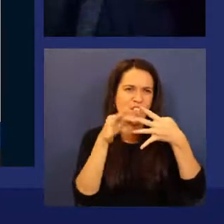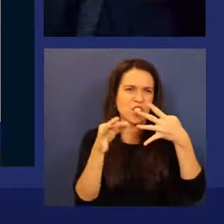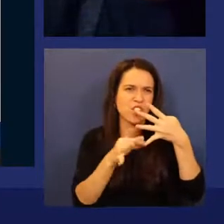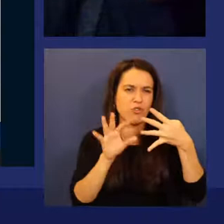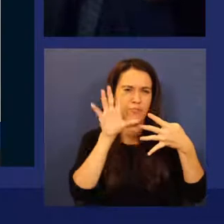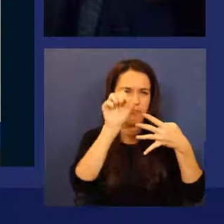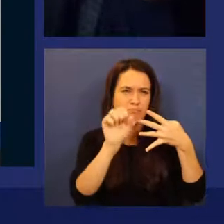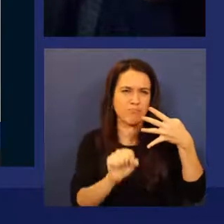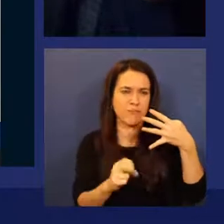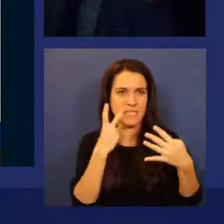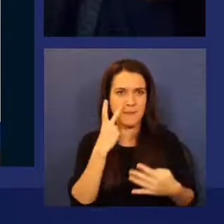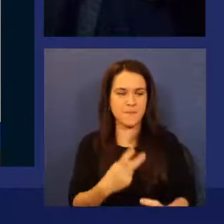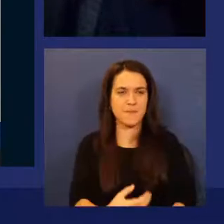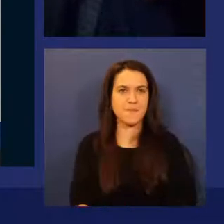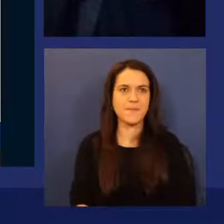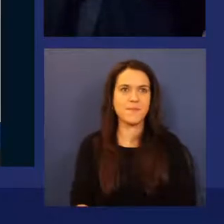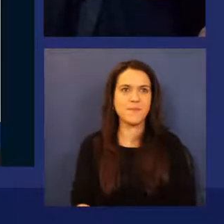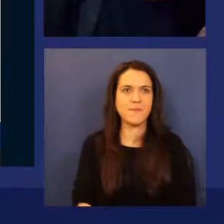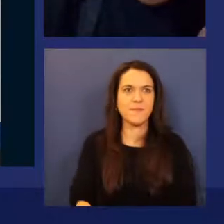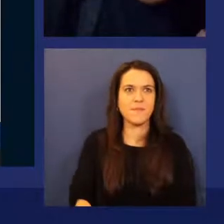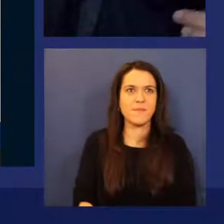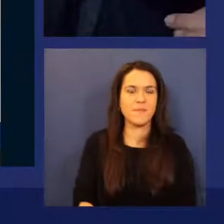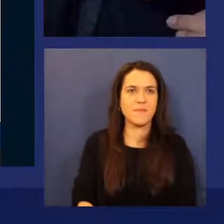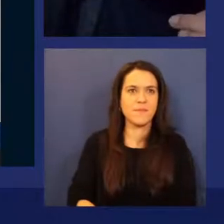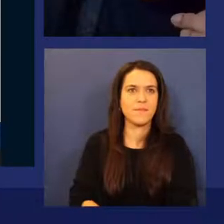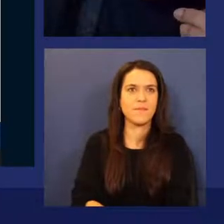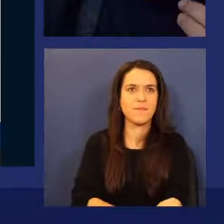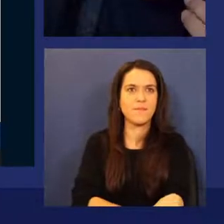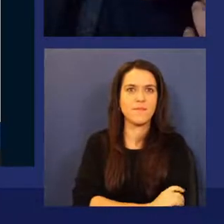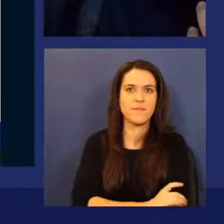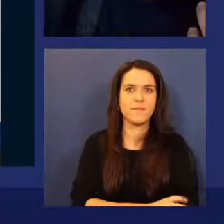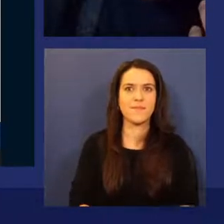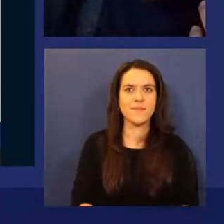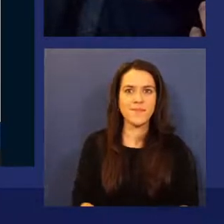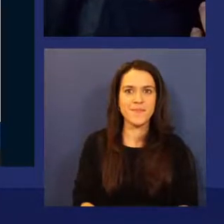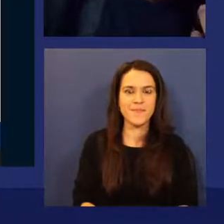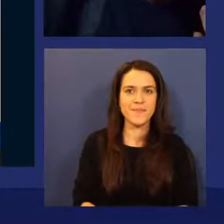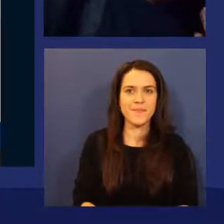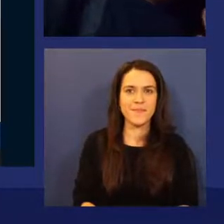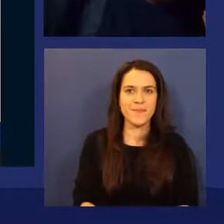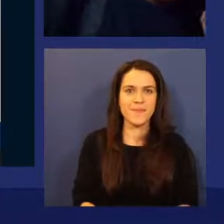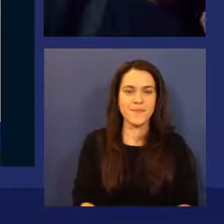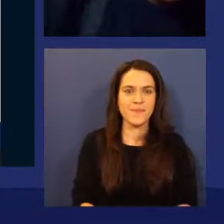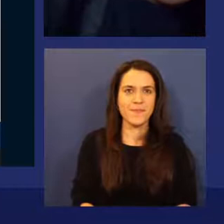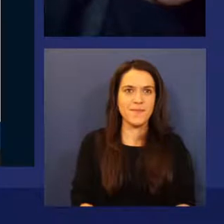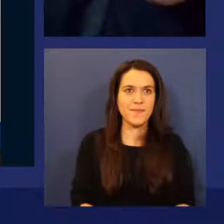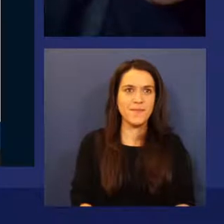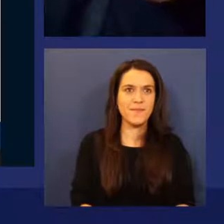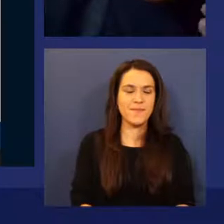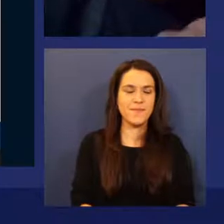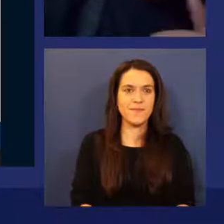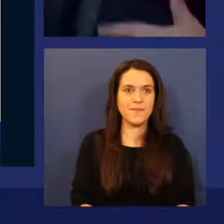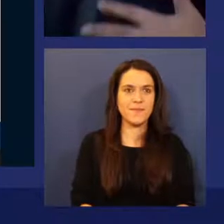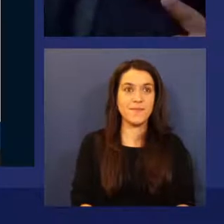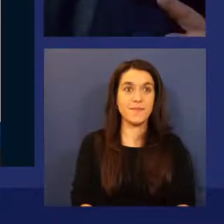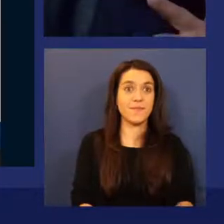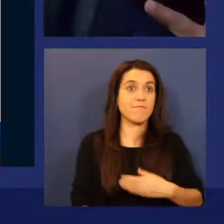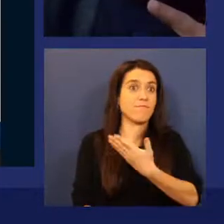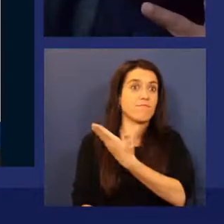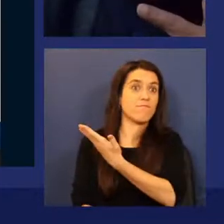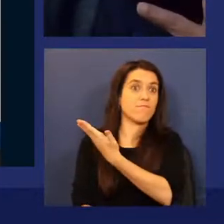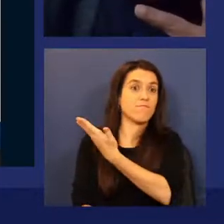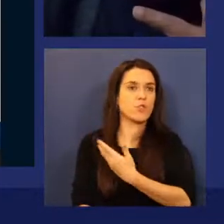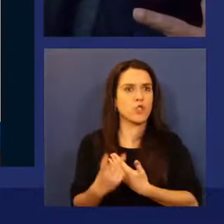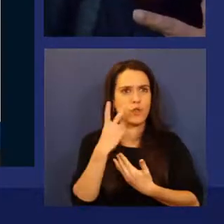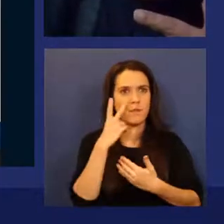dear, am I in the right place? Let me go back. So I just want to test it out right in the browser so you can see what it looks like. It's really